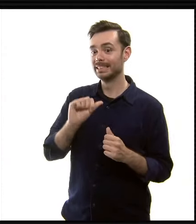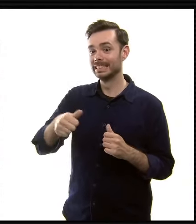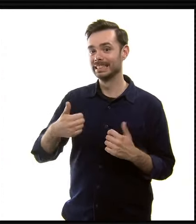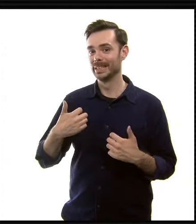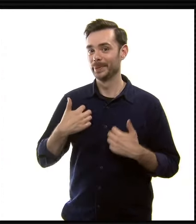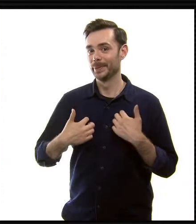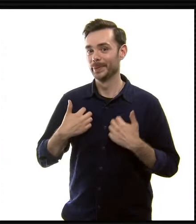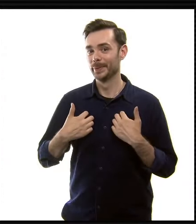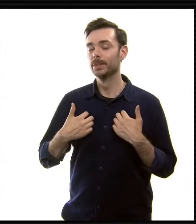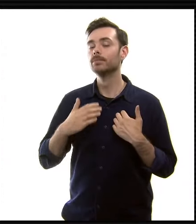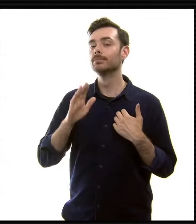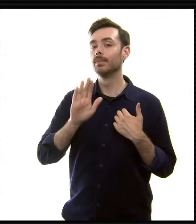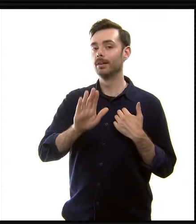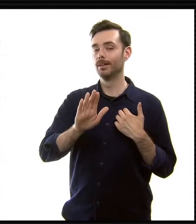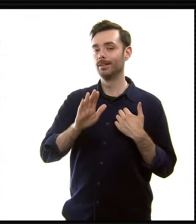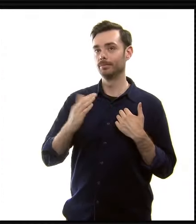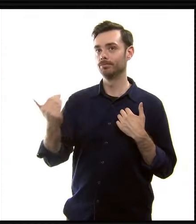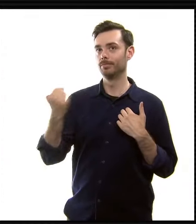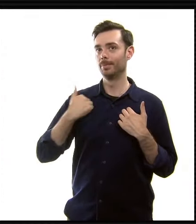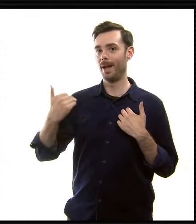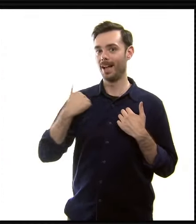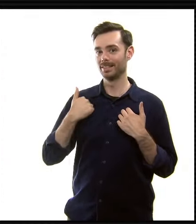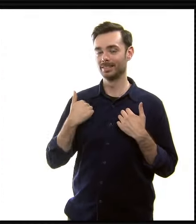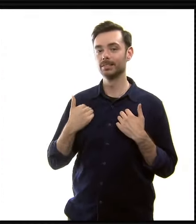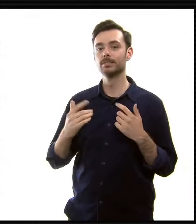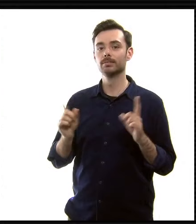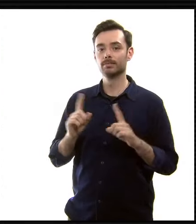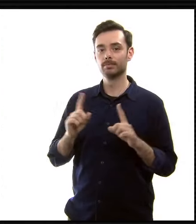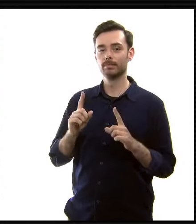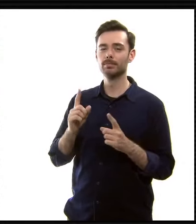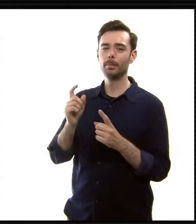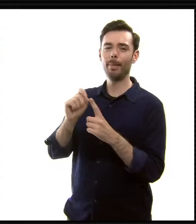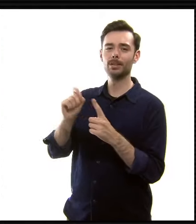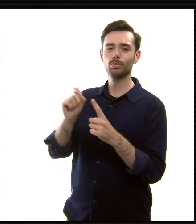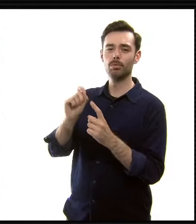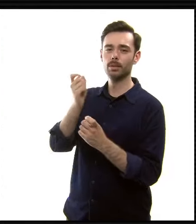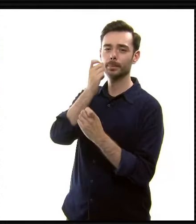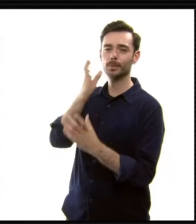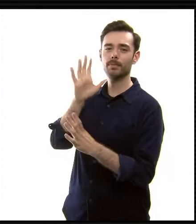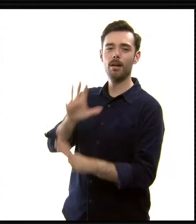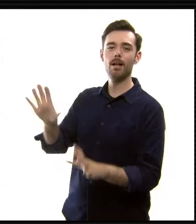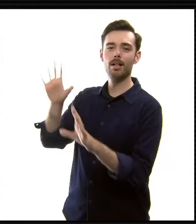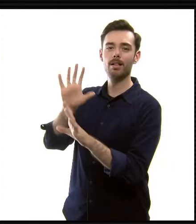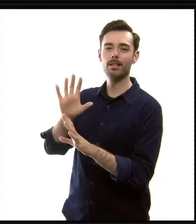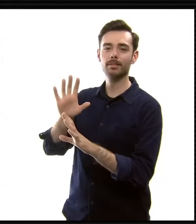just remind ourselves of the astonishing epic beauty of Pandora.